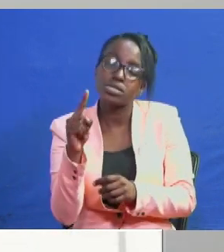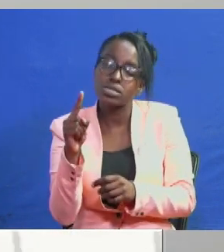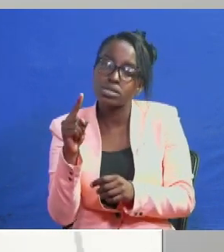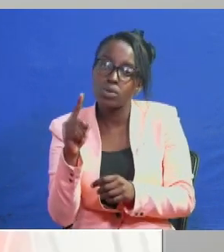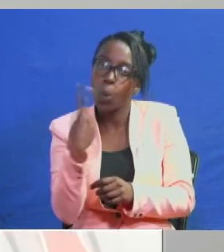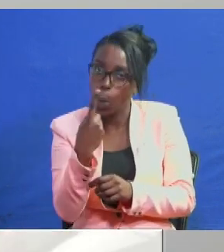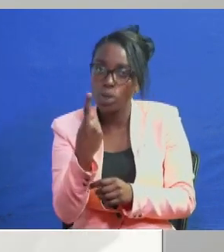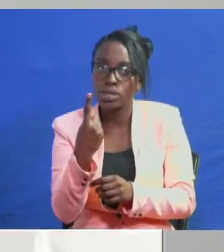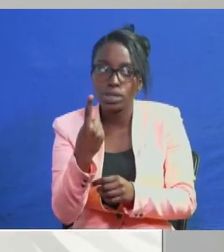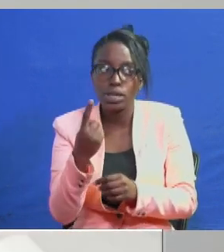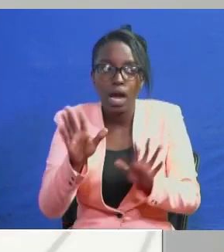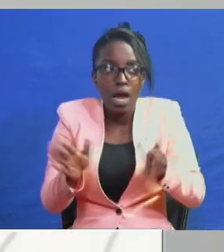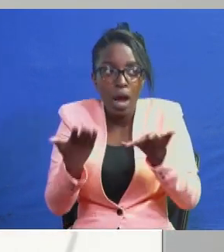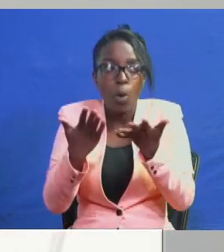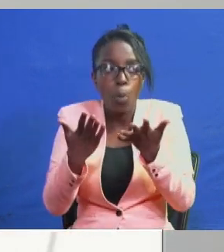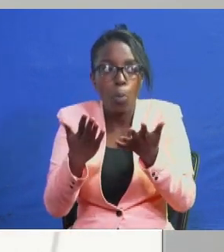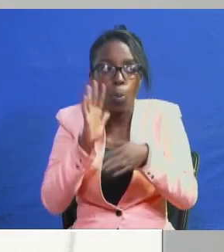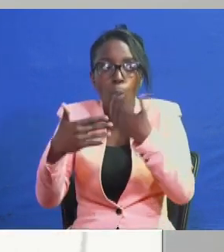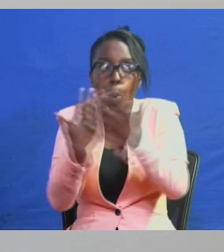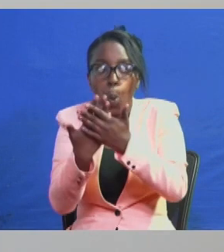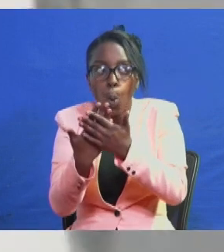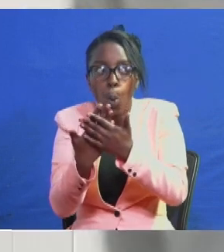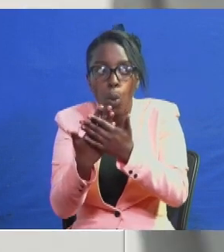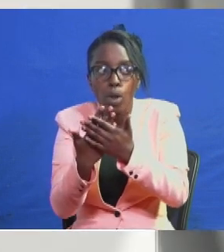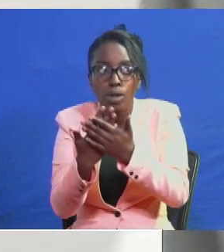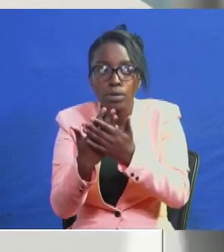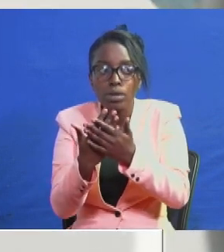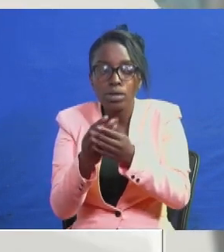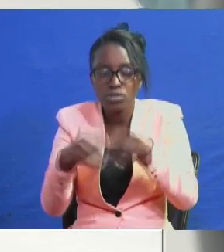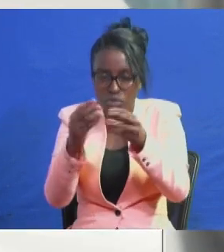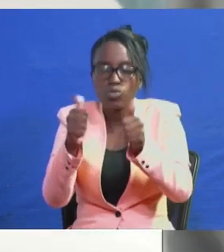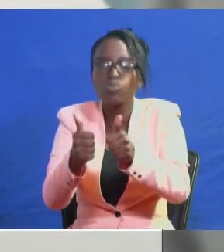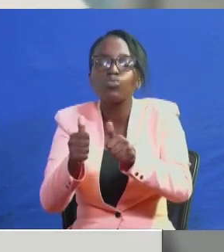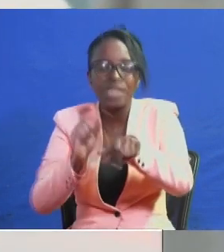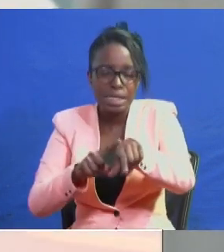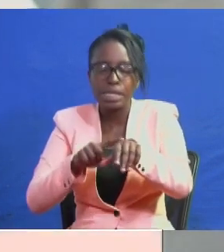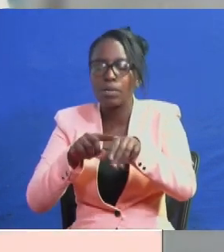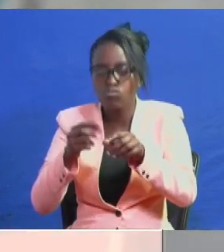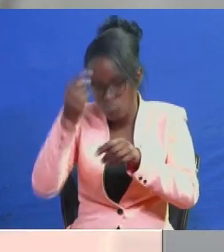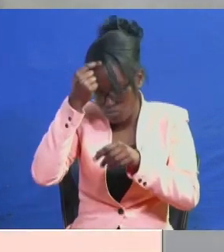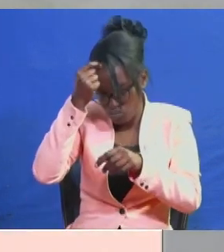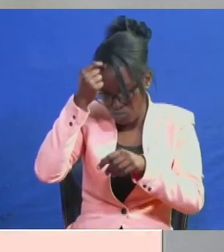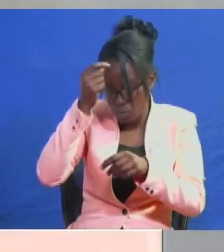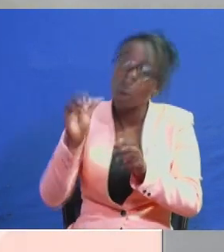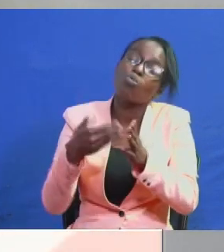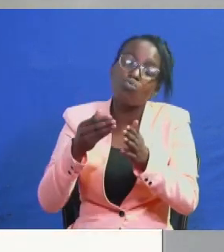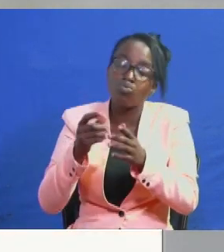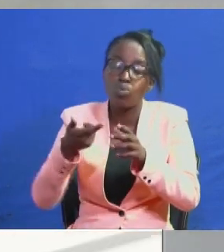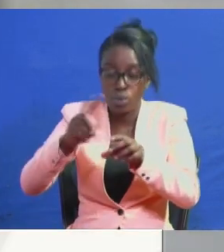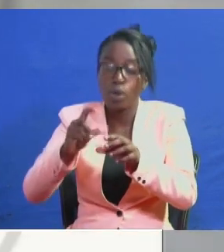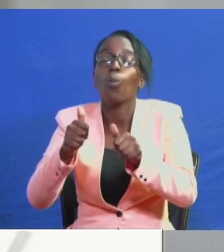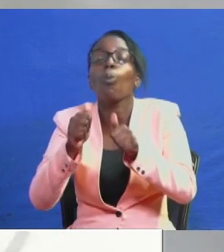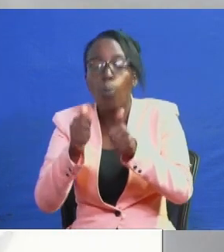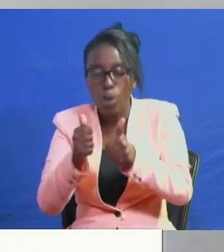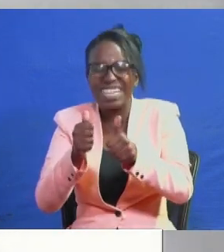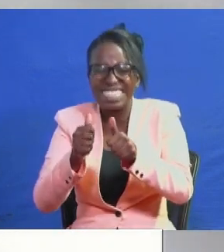how, and the expectations of what we are intending to achieve. Aside from hair transplant, Dr. Winnie also offers